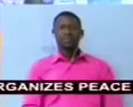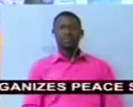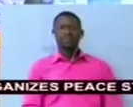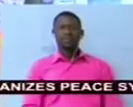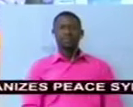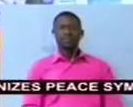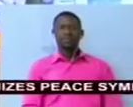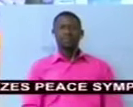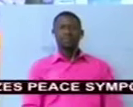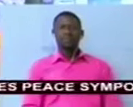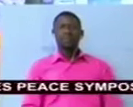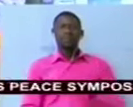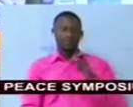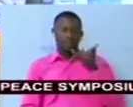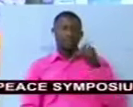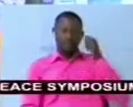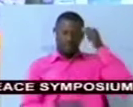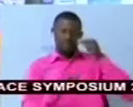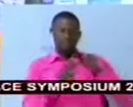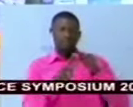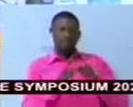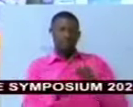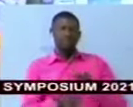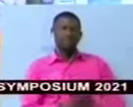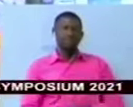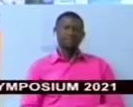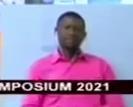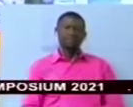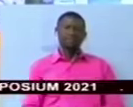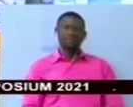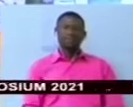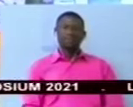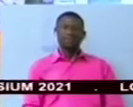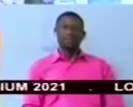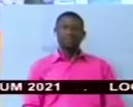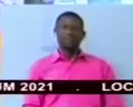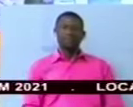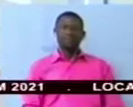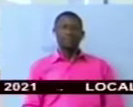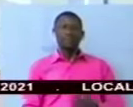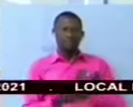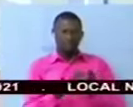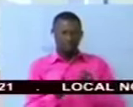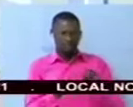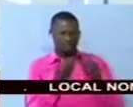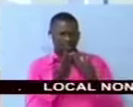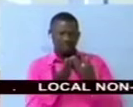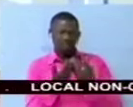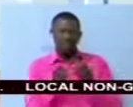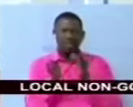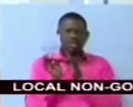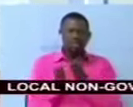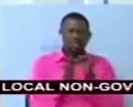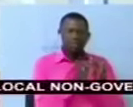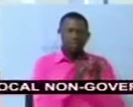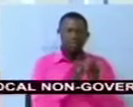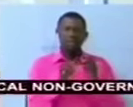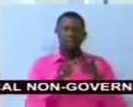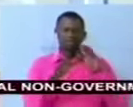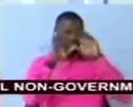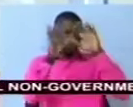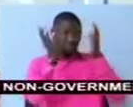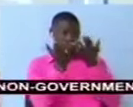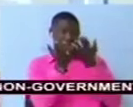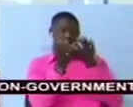na ko fatale ko. Yes, I can remind. Can you give us a background or a context of how